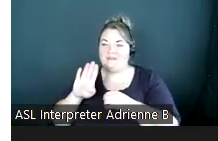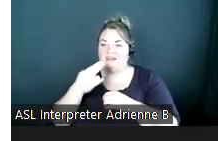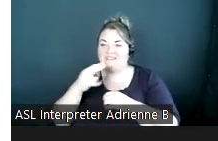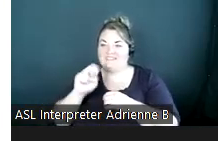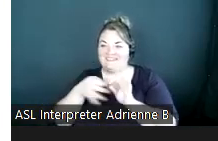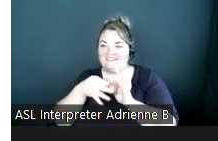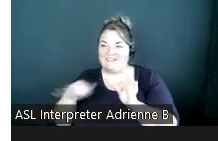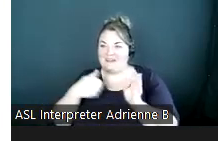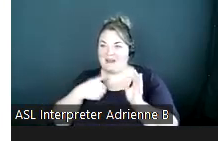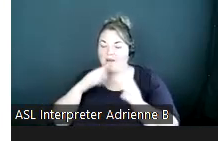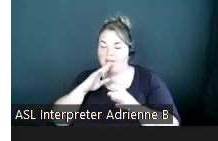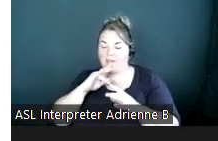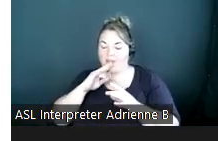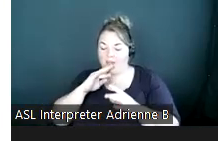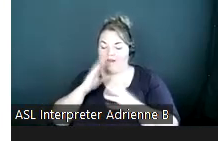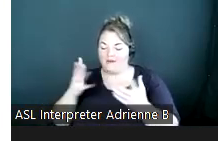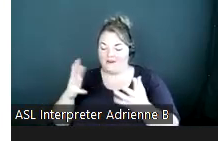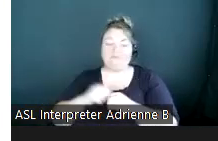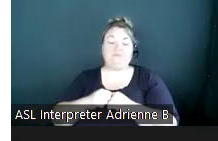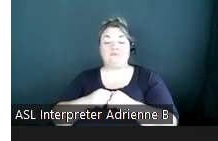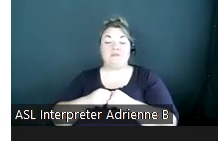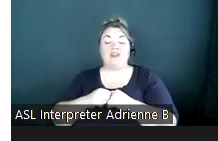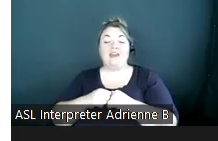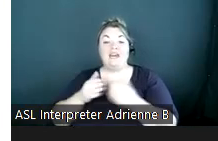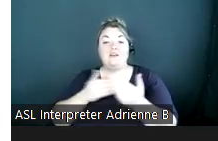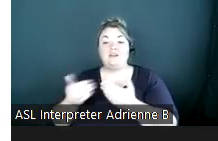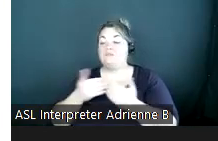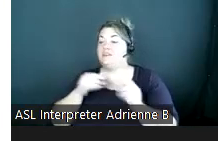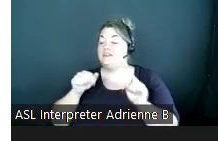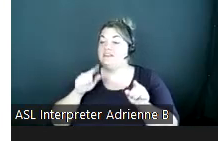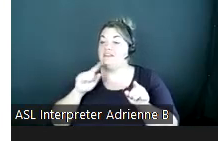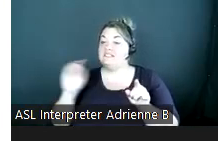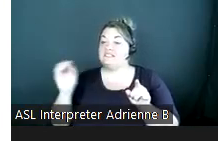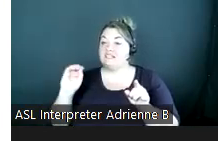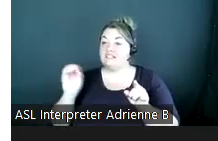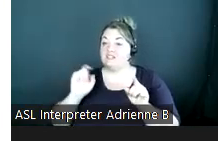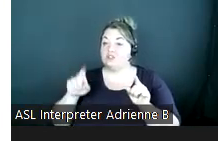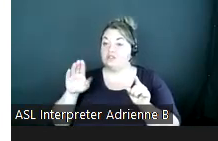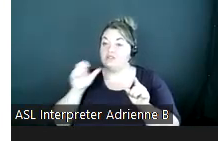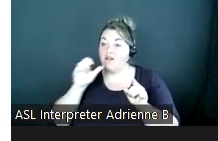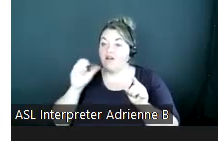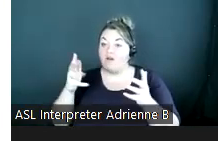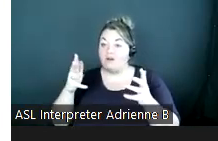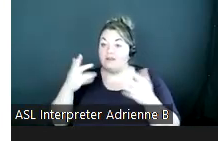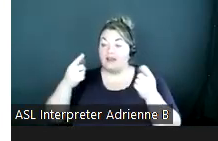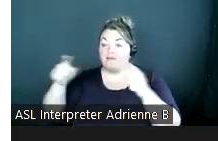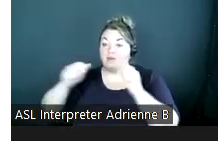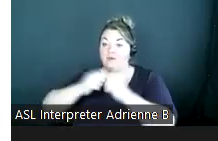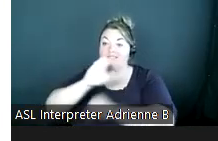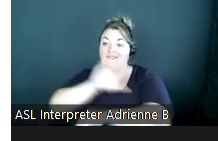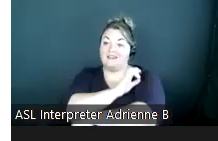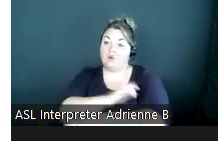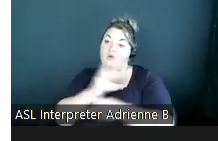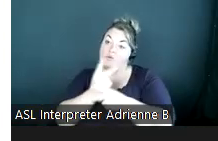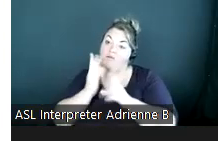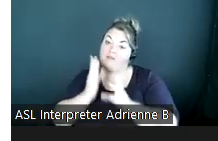already. So again, these are not anything that should not already be happening by a clinical supervisor. And